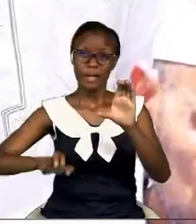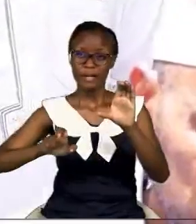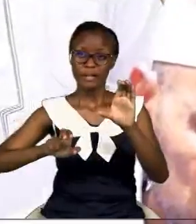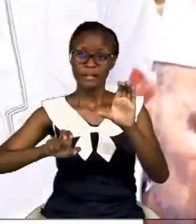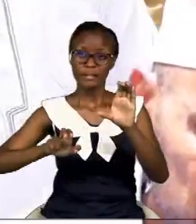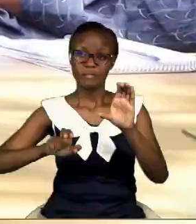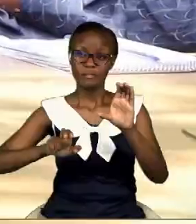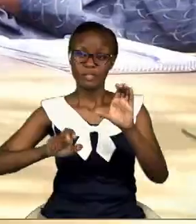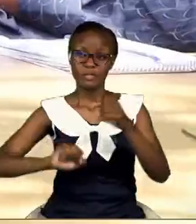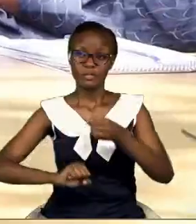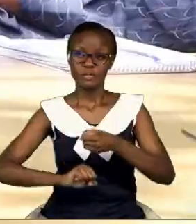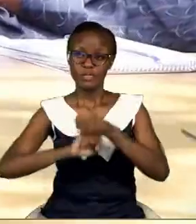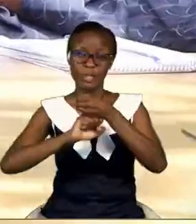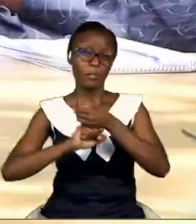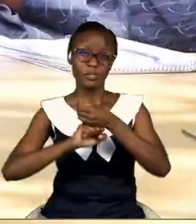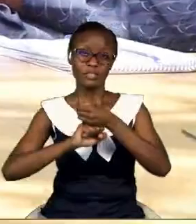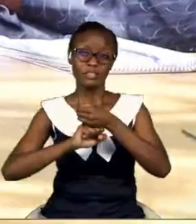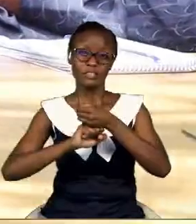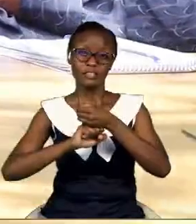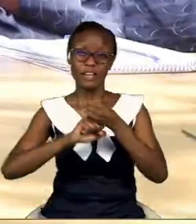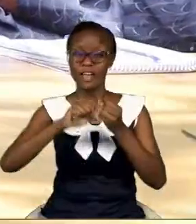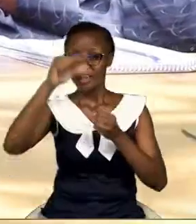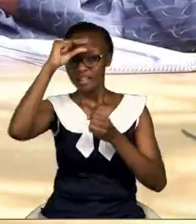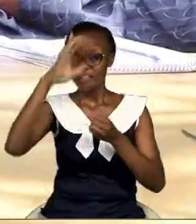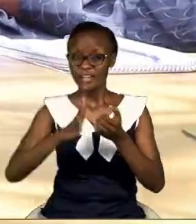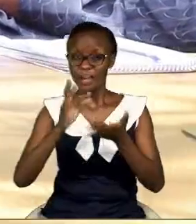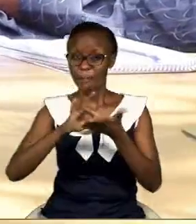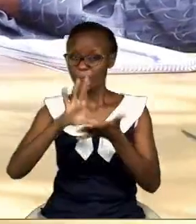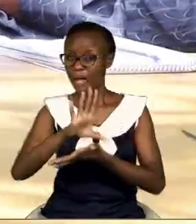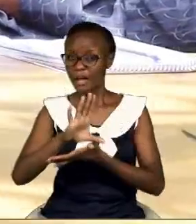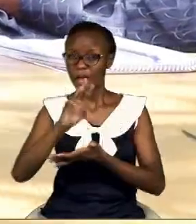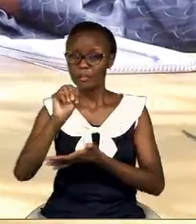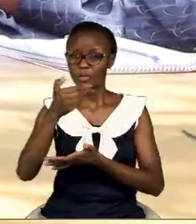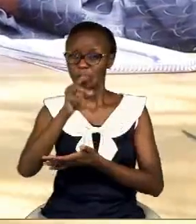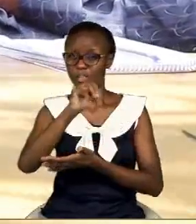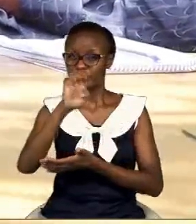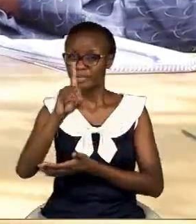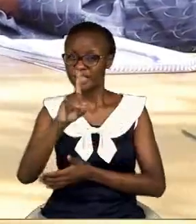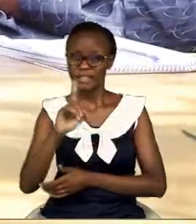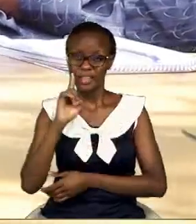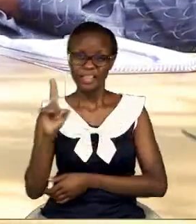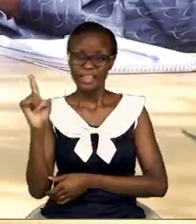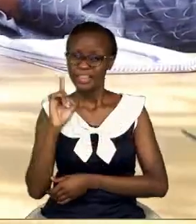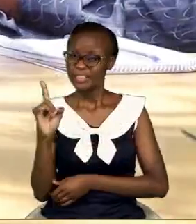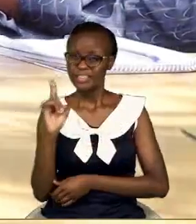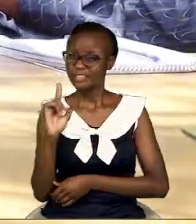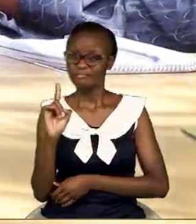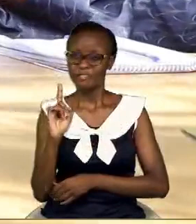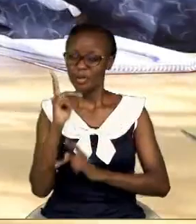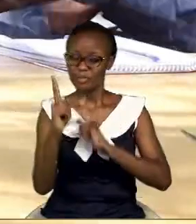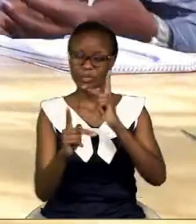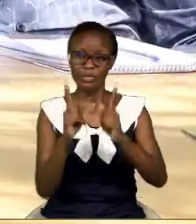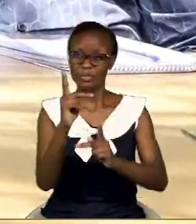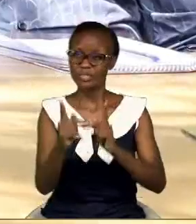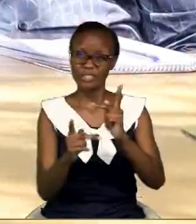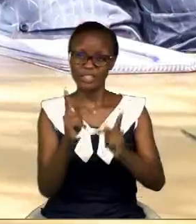Mohammed. We see the process was unfair, arbitrary, and entirely based on some other considerations beyond what will be